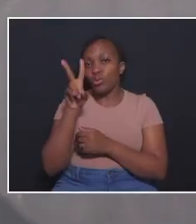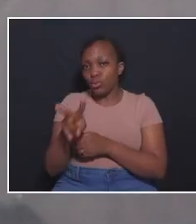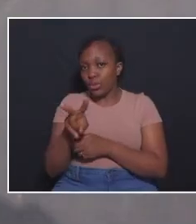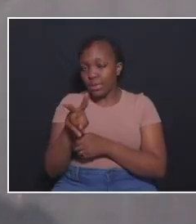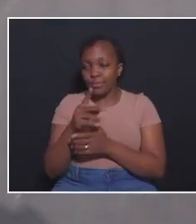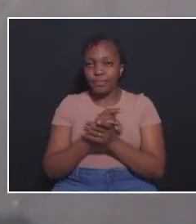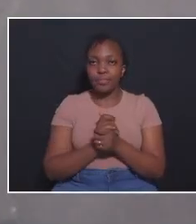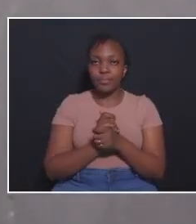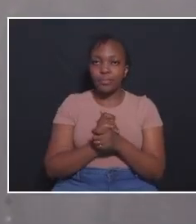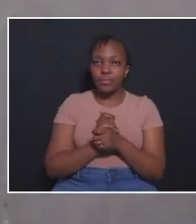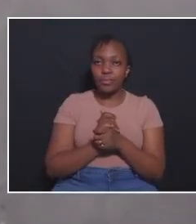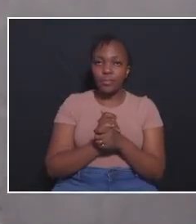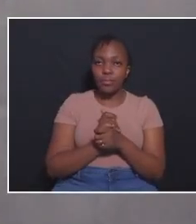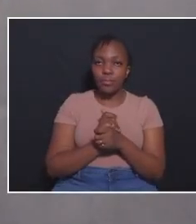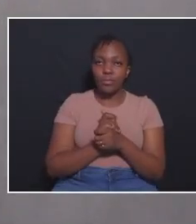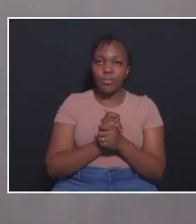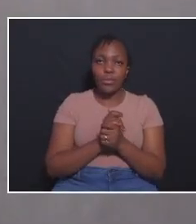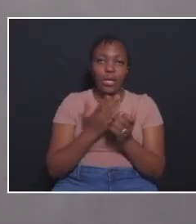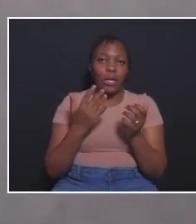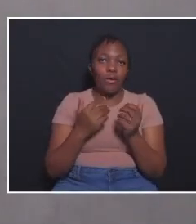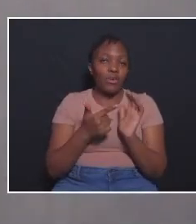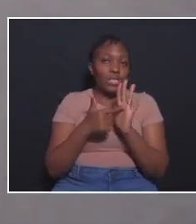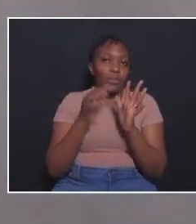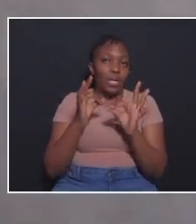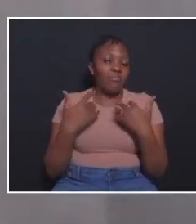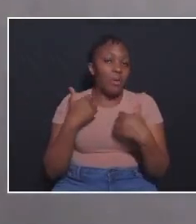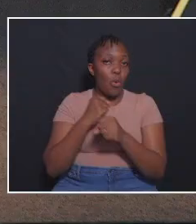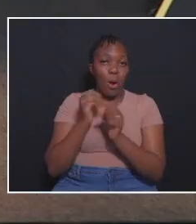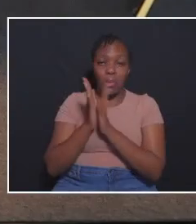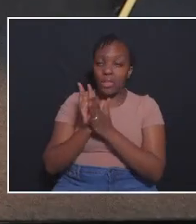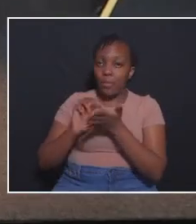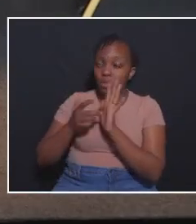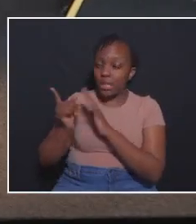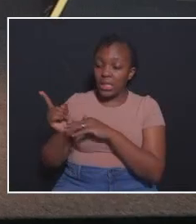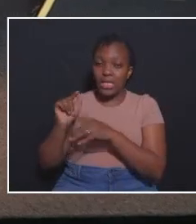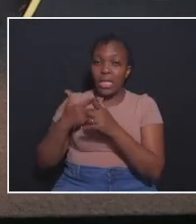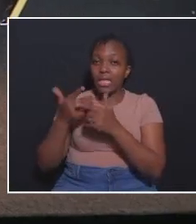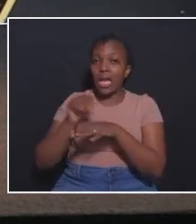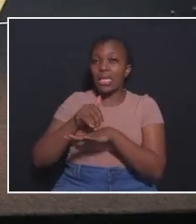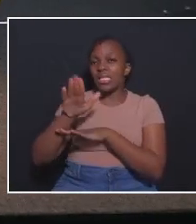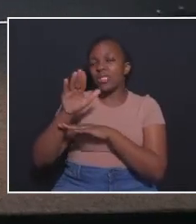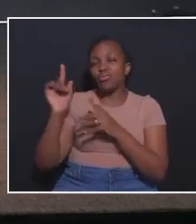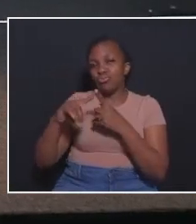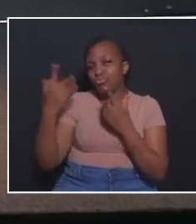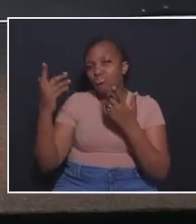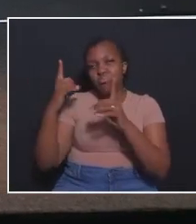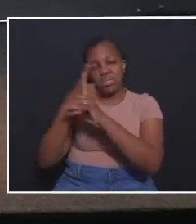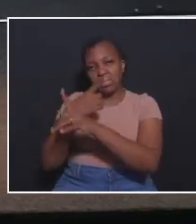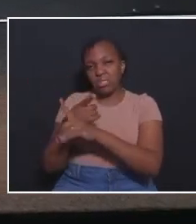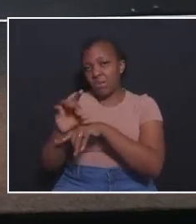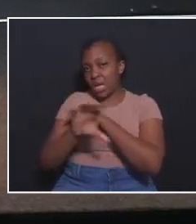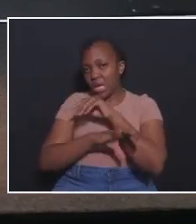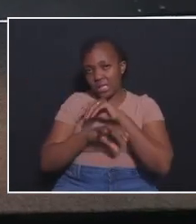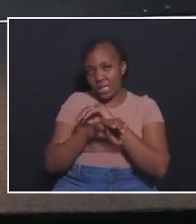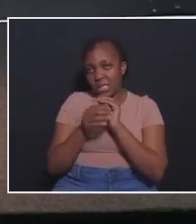world, for example, if I work on this project here and I send it to Switzerland, or I send it to France, or I send it to South Africa,